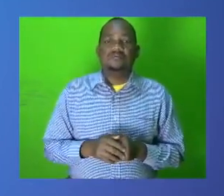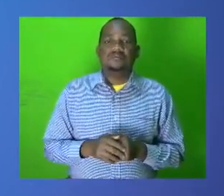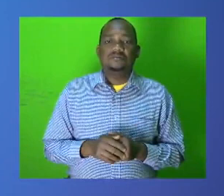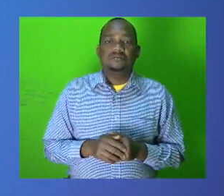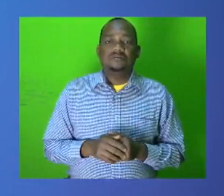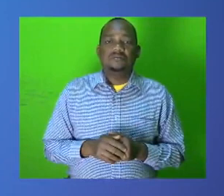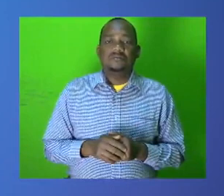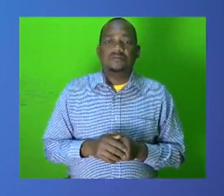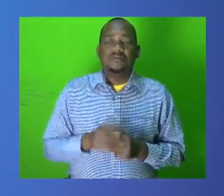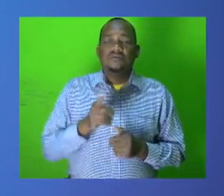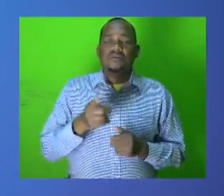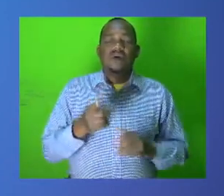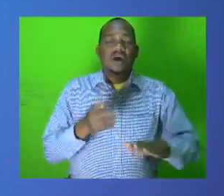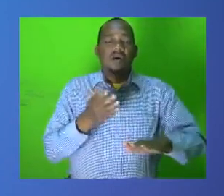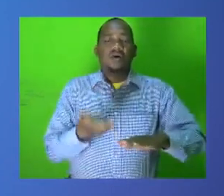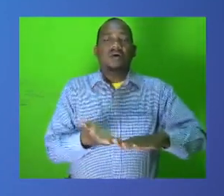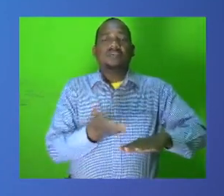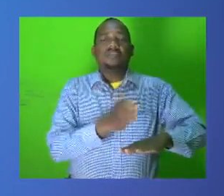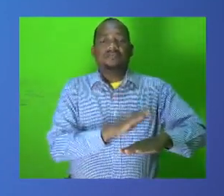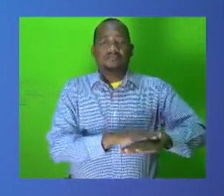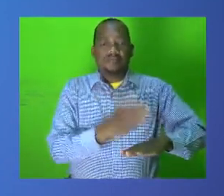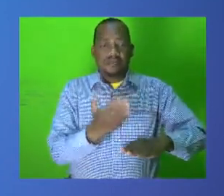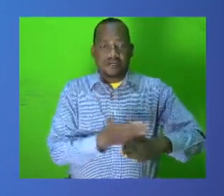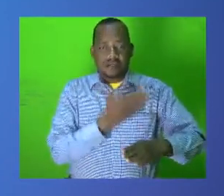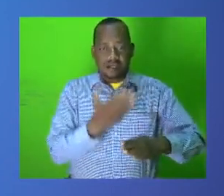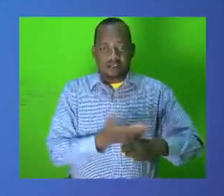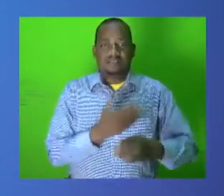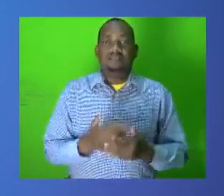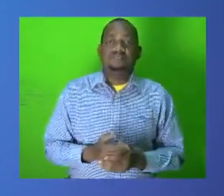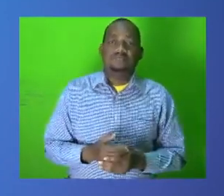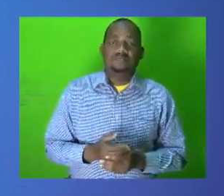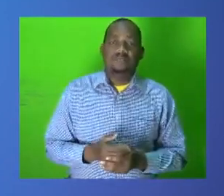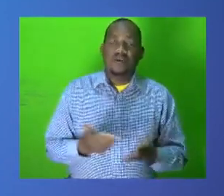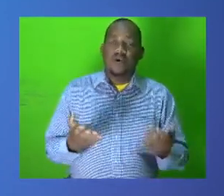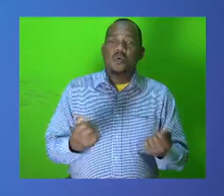Or in your experience? Who can try, my students?